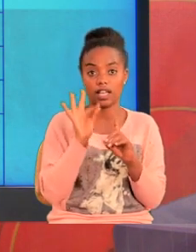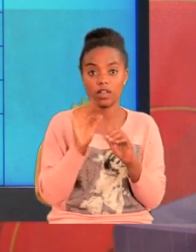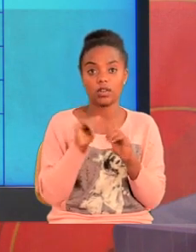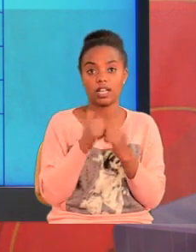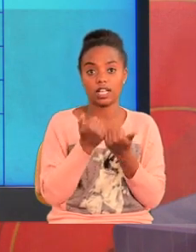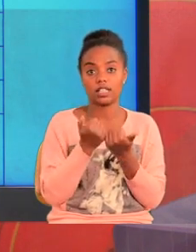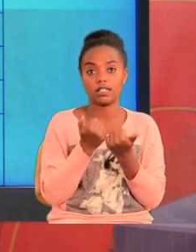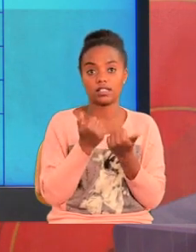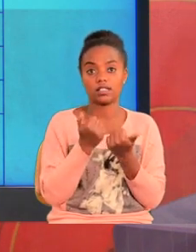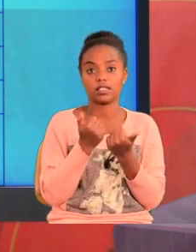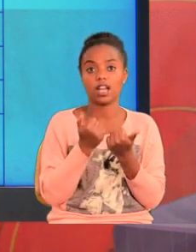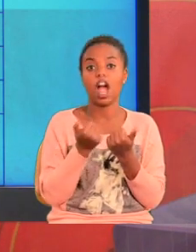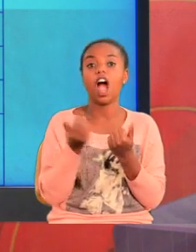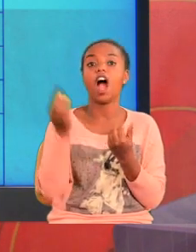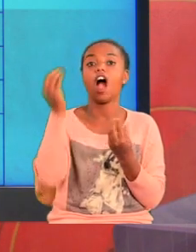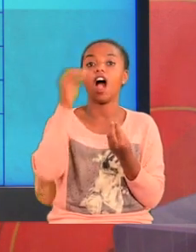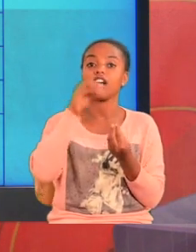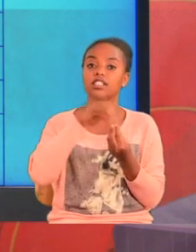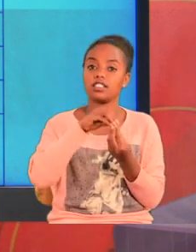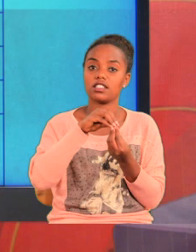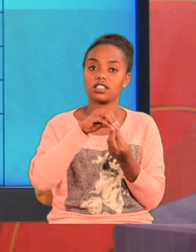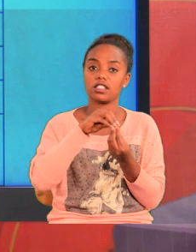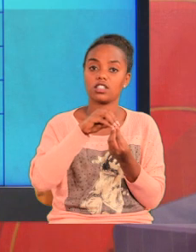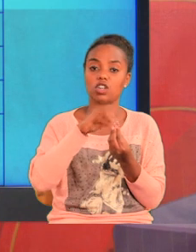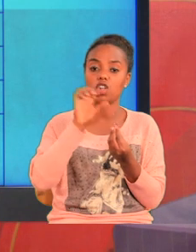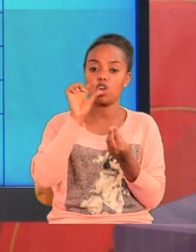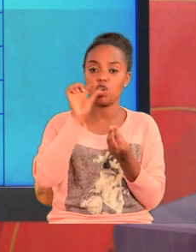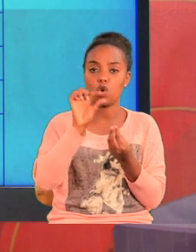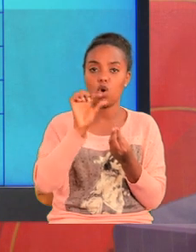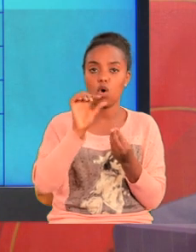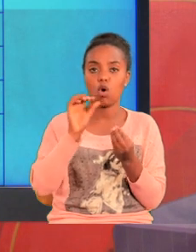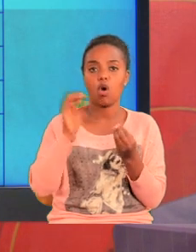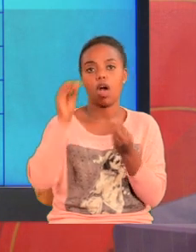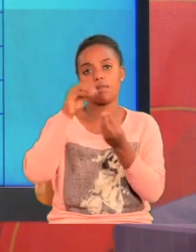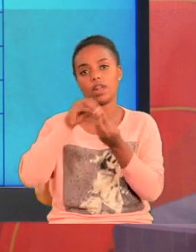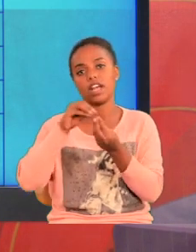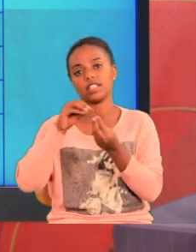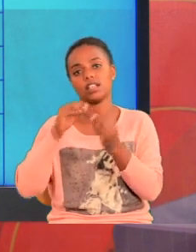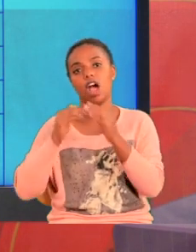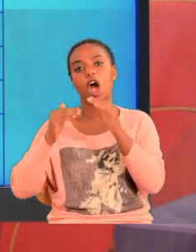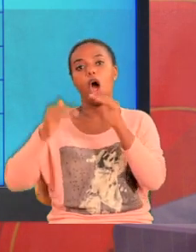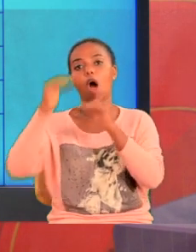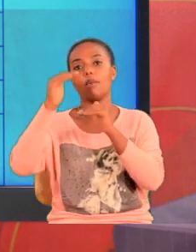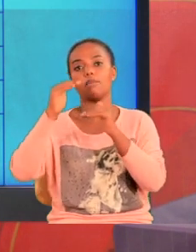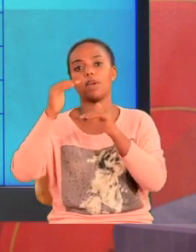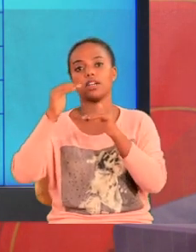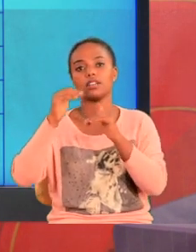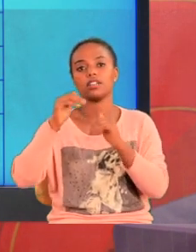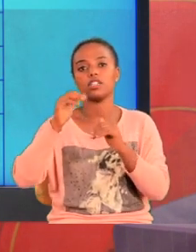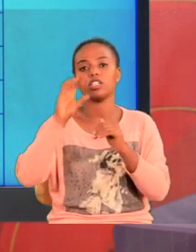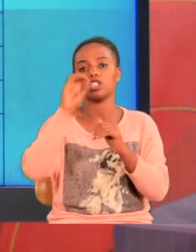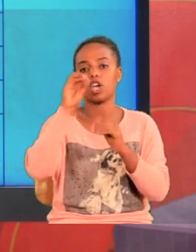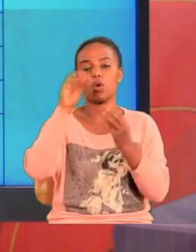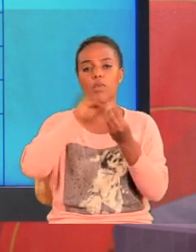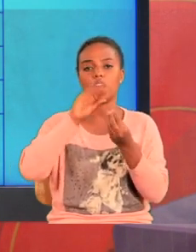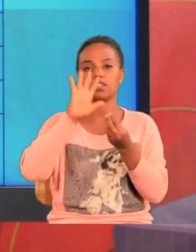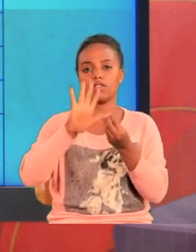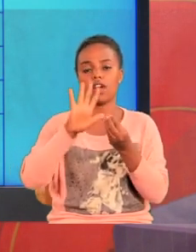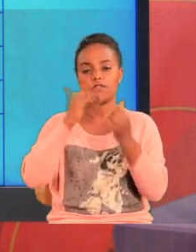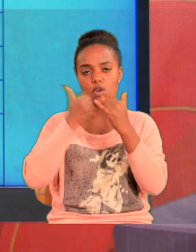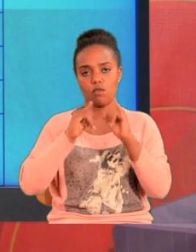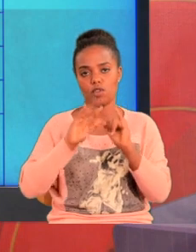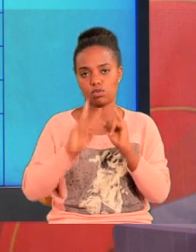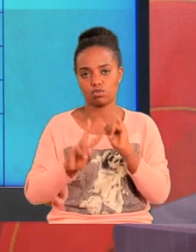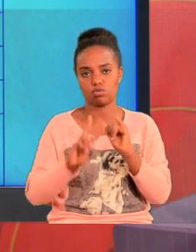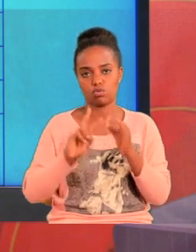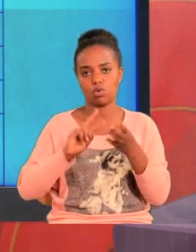by adding lower class limit and upper class limit and dividing by 2. 0 plus 5 over 2,